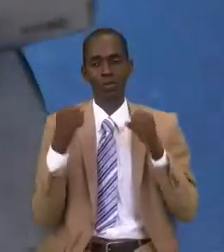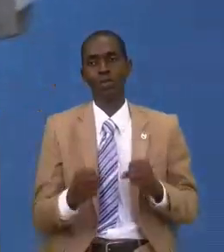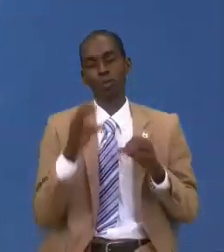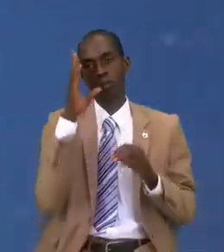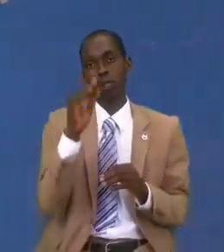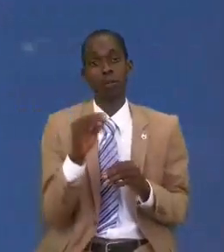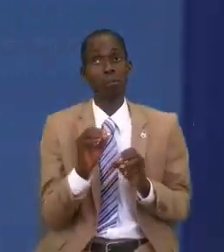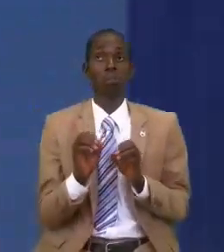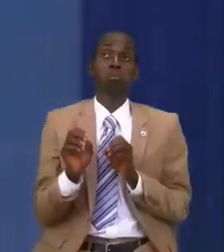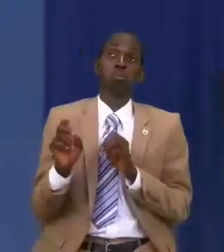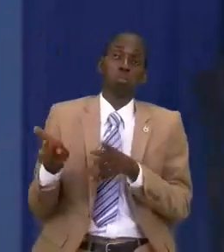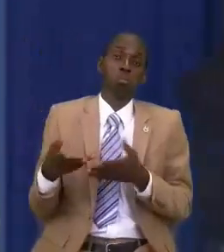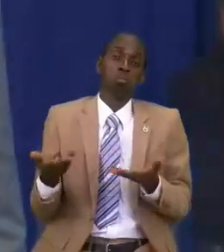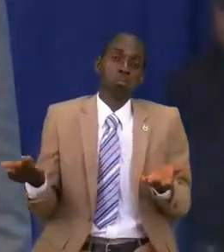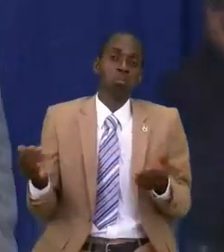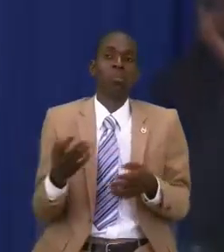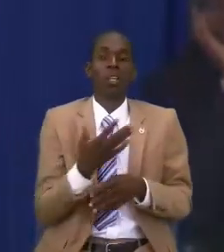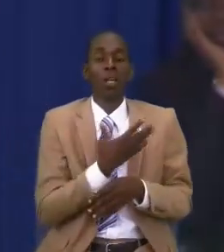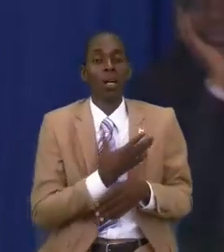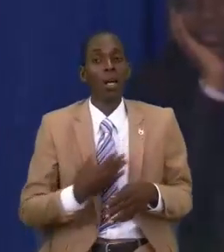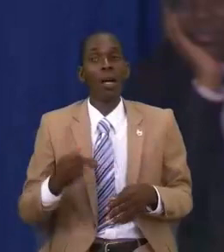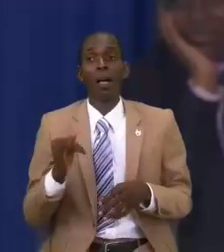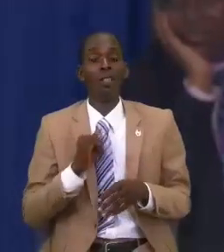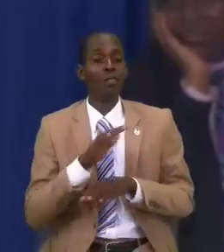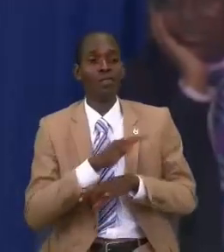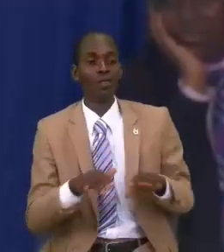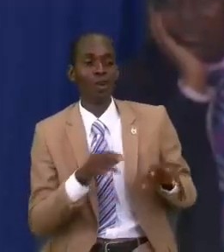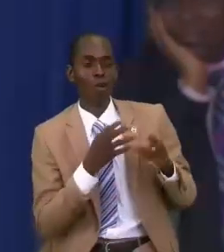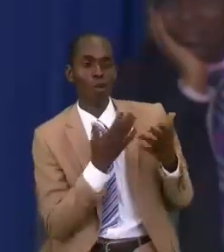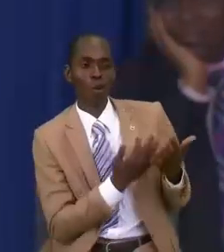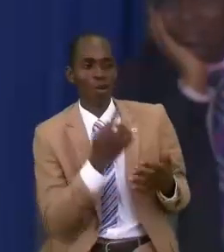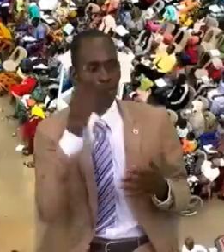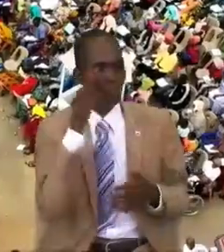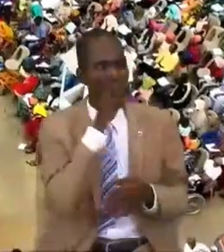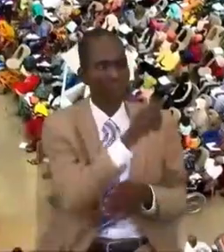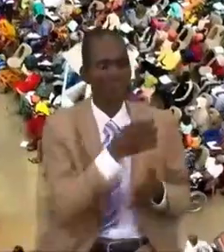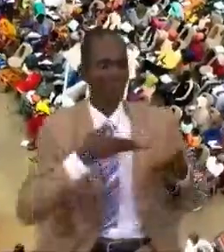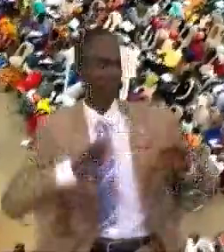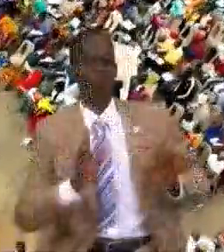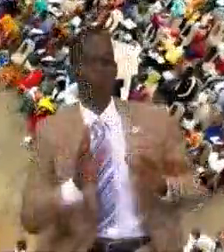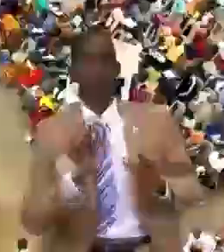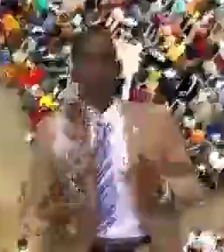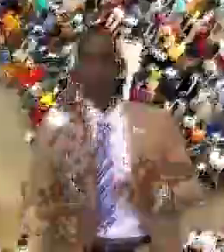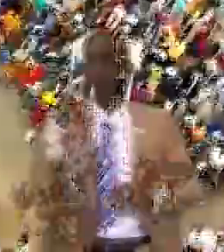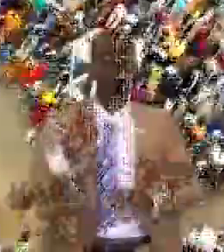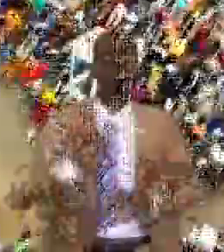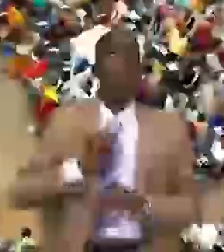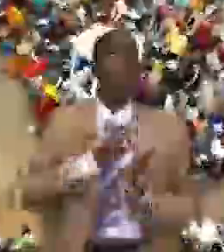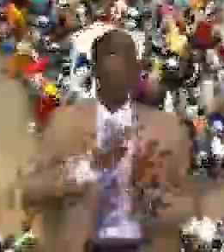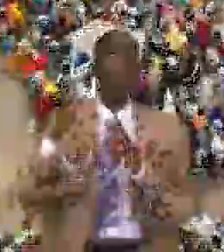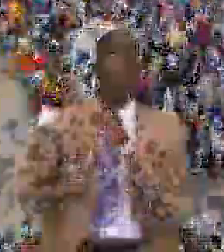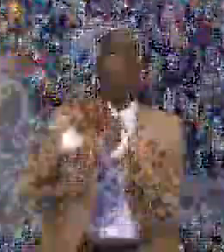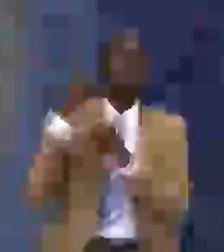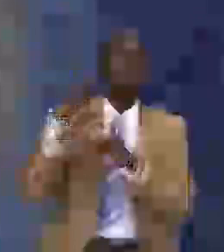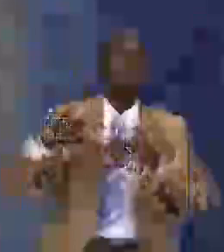wait for his, you know, his affirmation, because I already have the affirmation from heaven. And so I said, let us pray. I